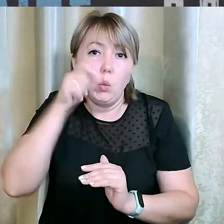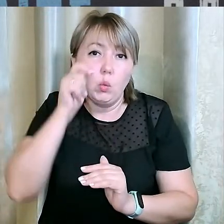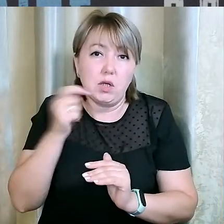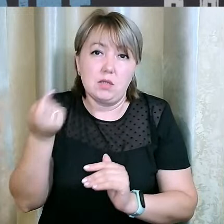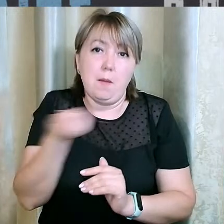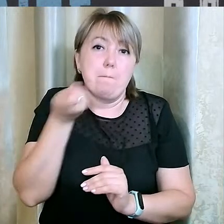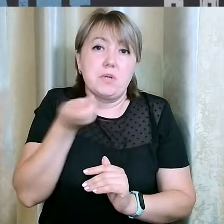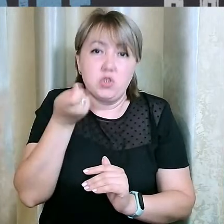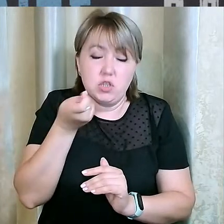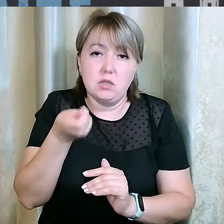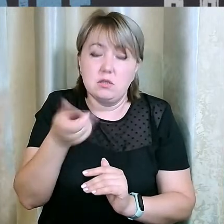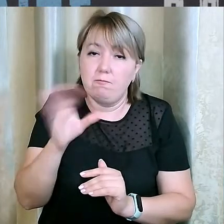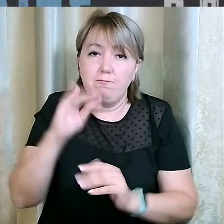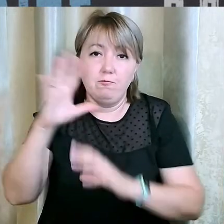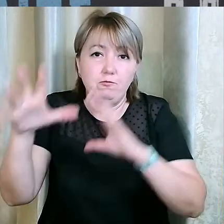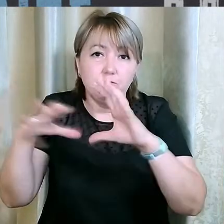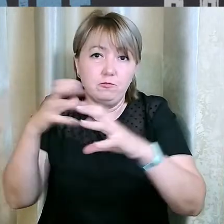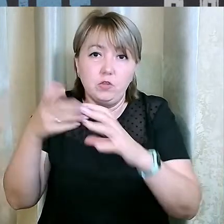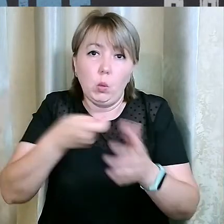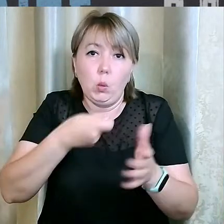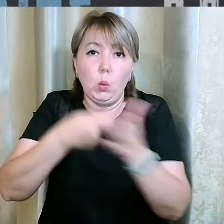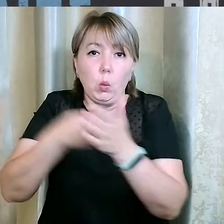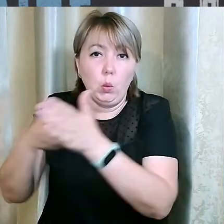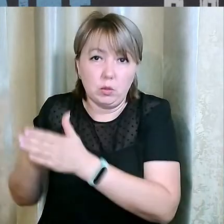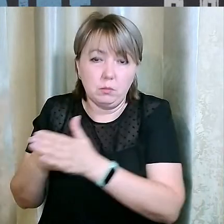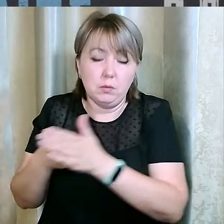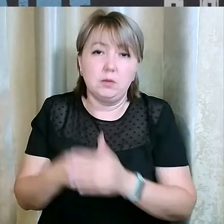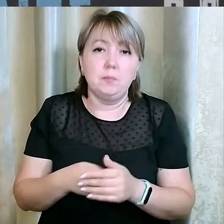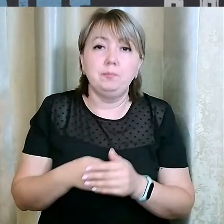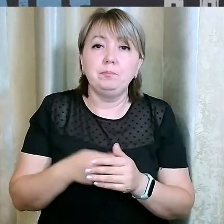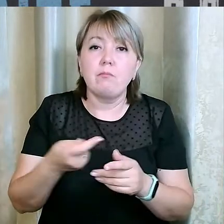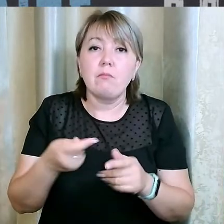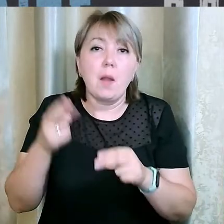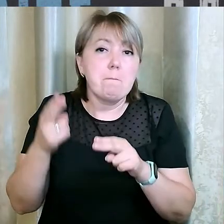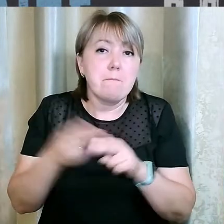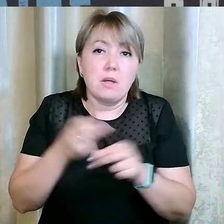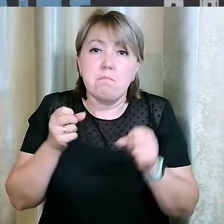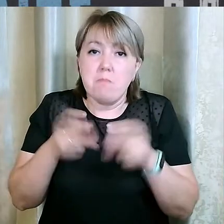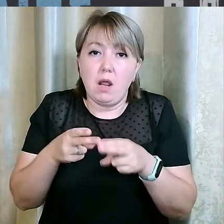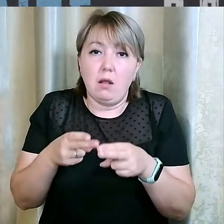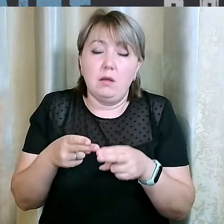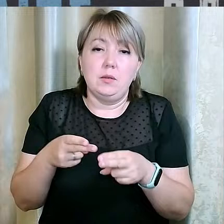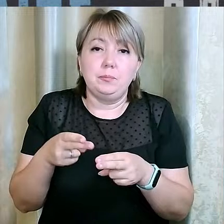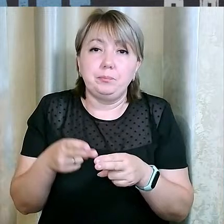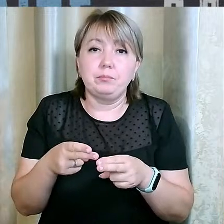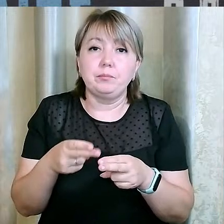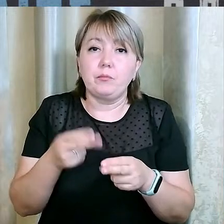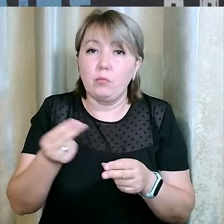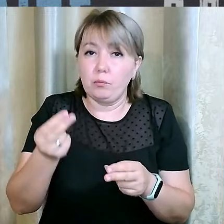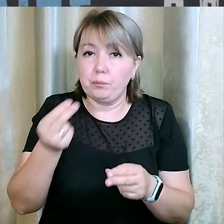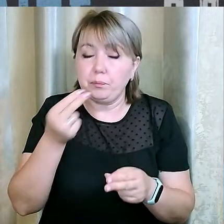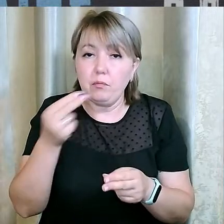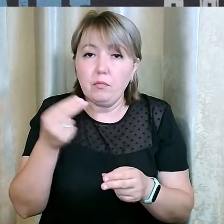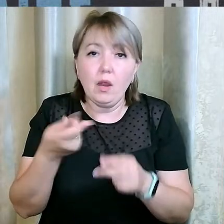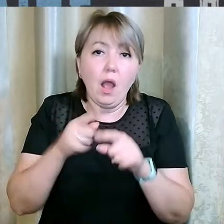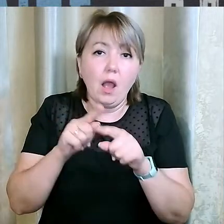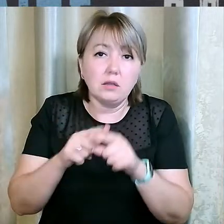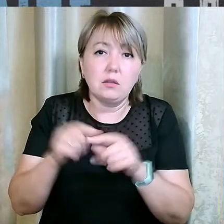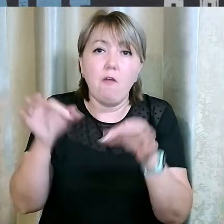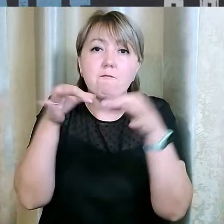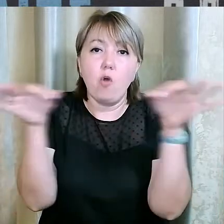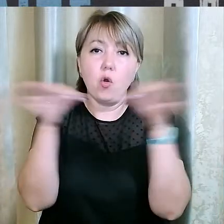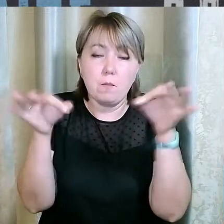Ukrainian wheat that feeds the world. Food security is the main priority and part of the Ukrainian